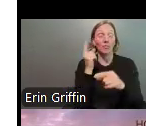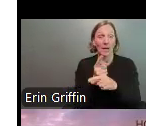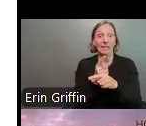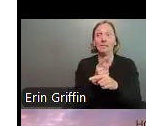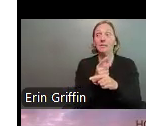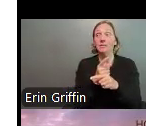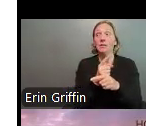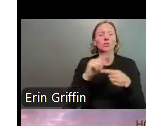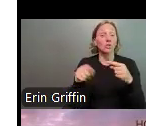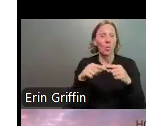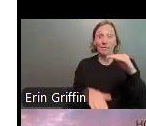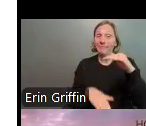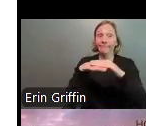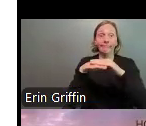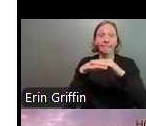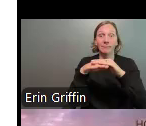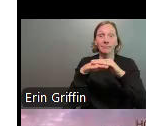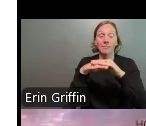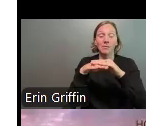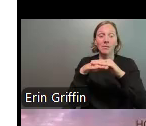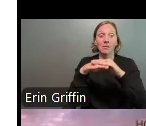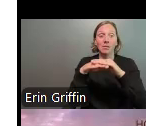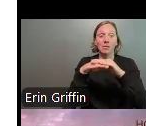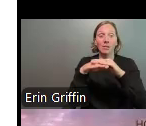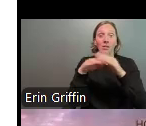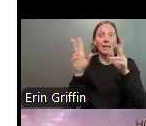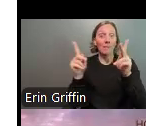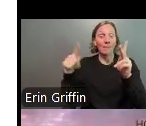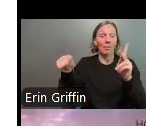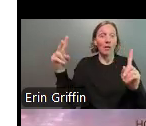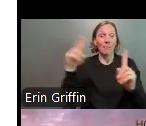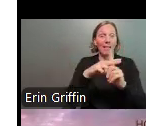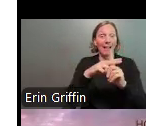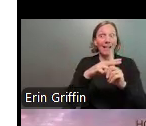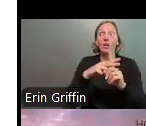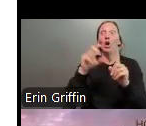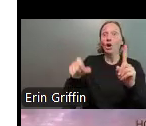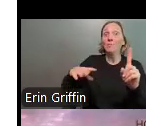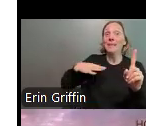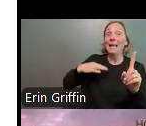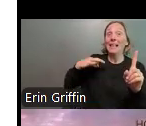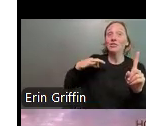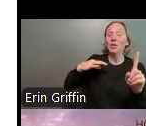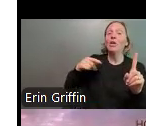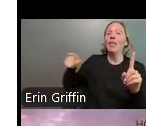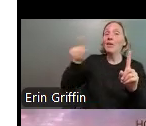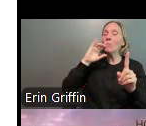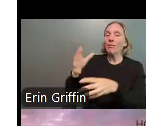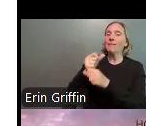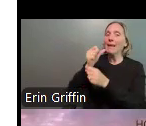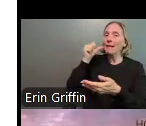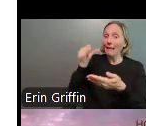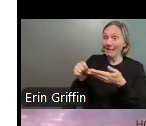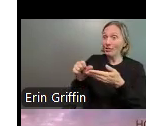has been met, an applicant who is otherwise eligible for the program will receive a denial due to that cap